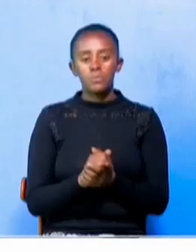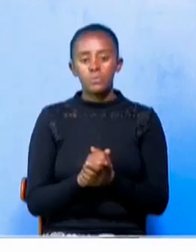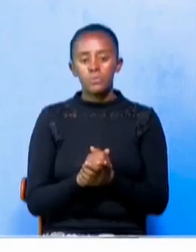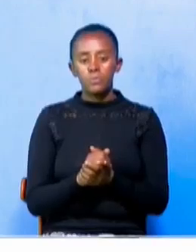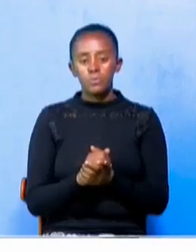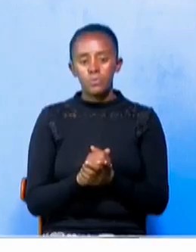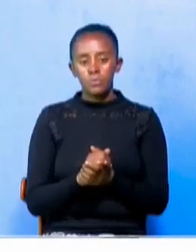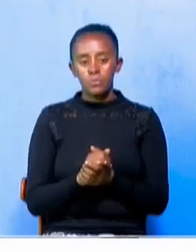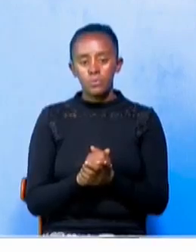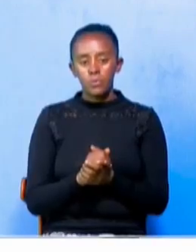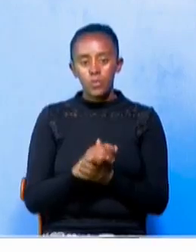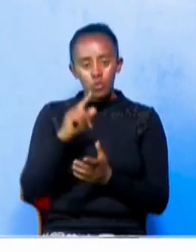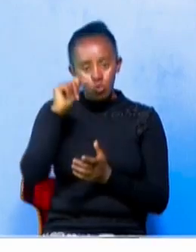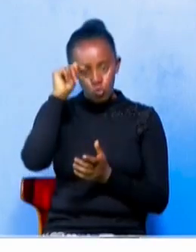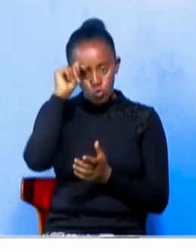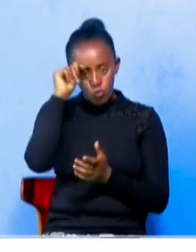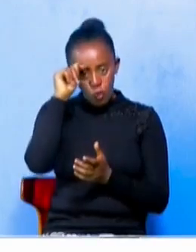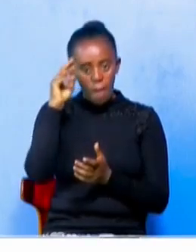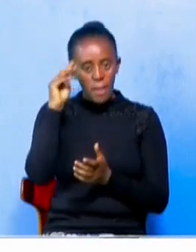Tufameta.